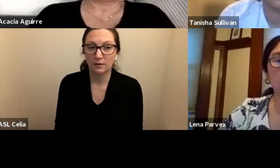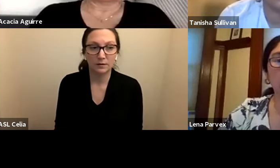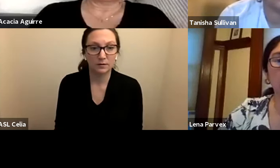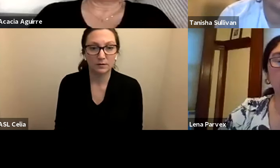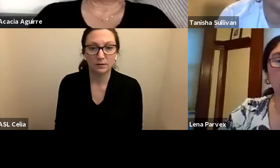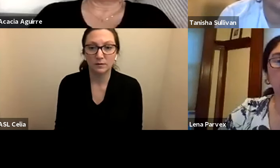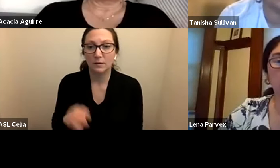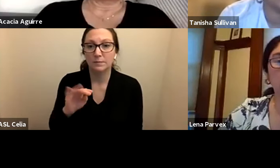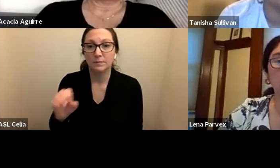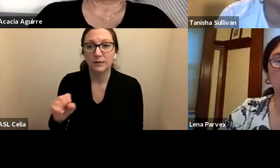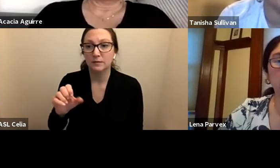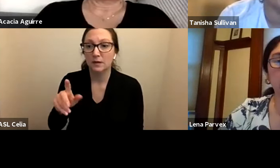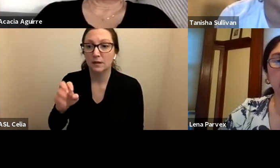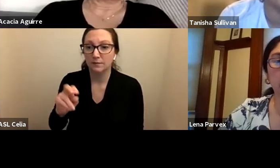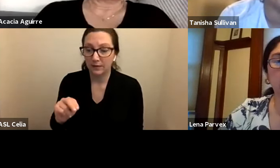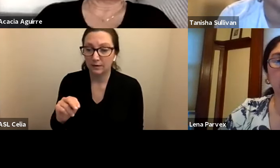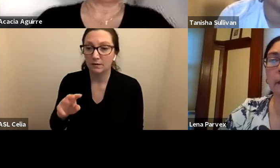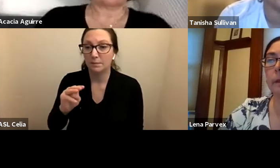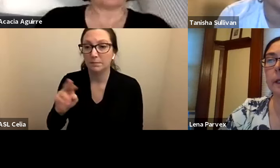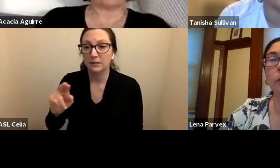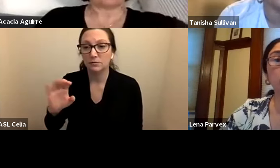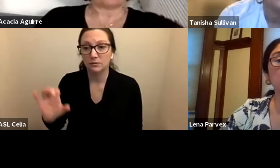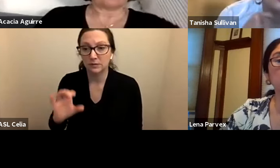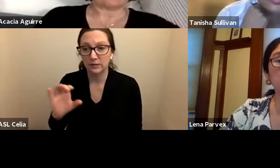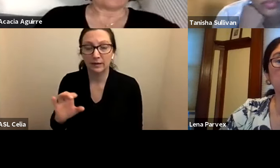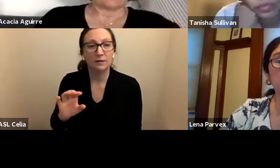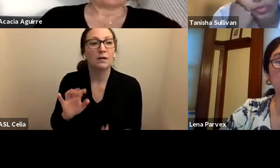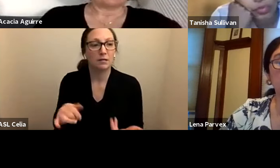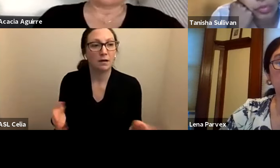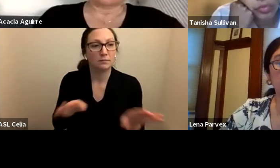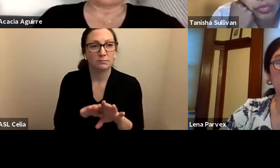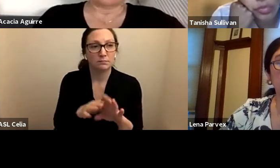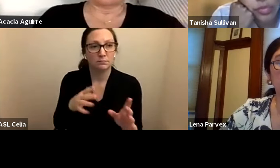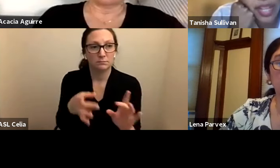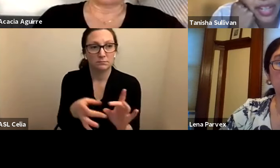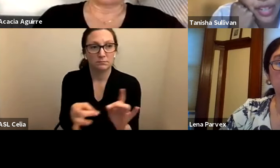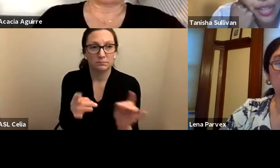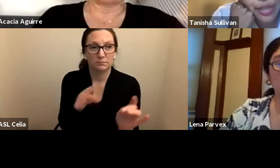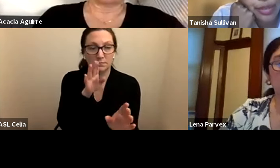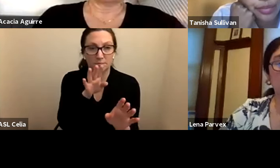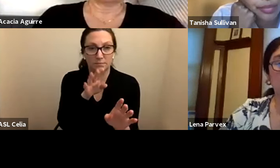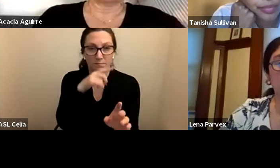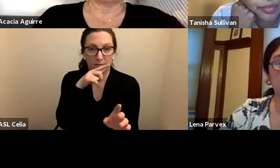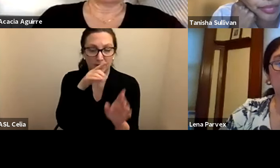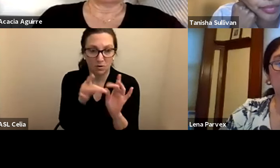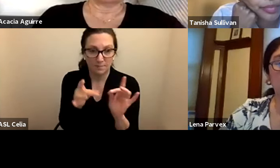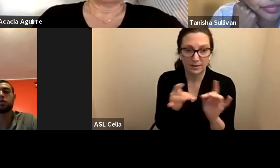Ms. Sullivan, Mr. Contampasis, that concludes our speaker for tonight. Thank you.